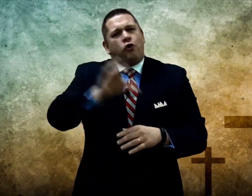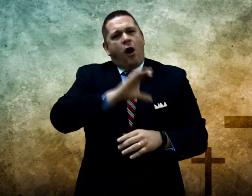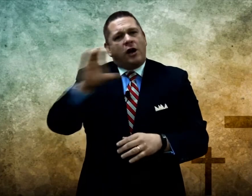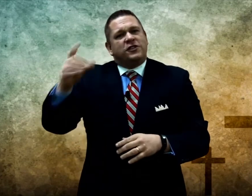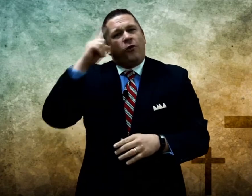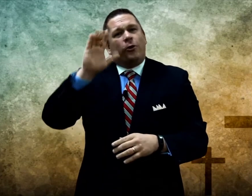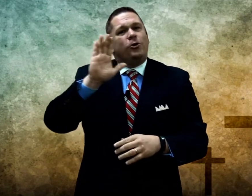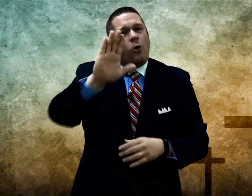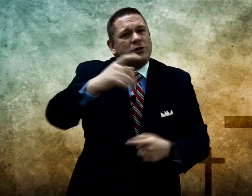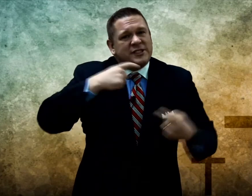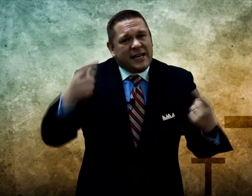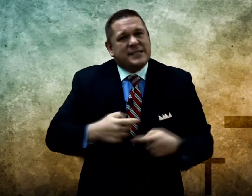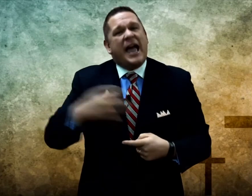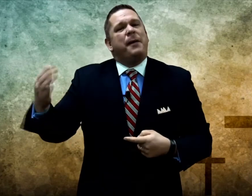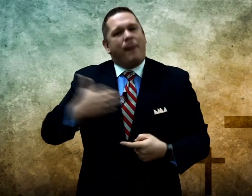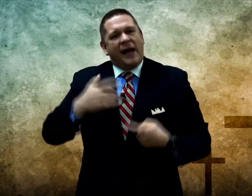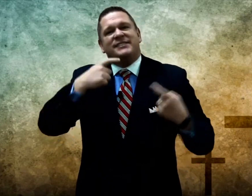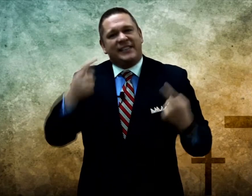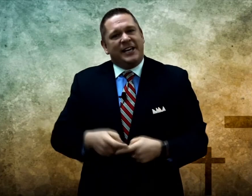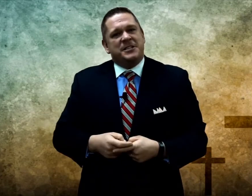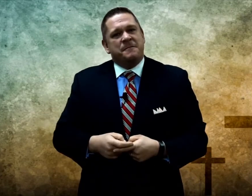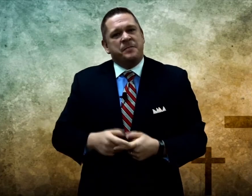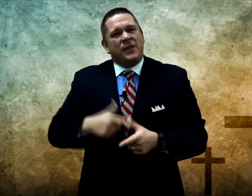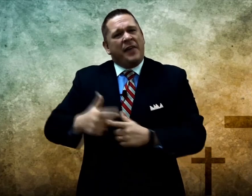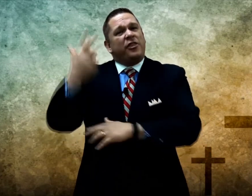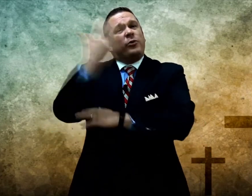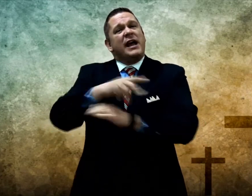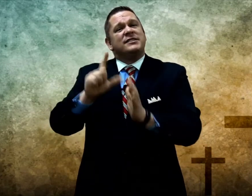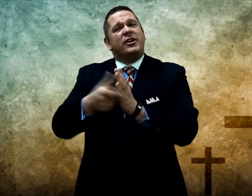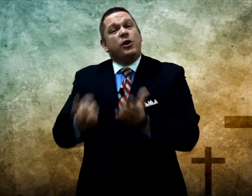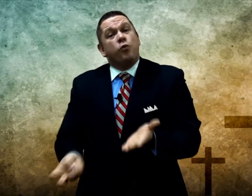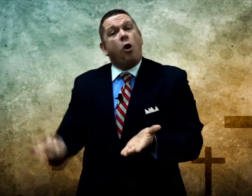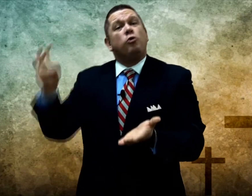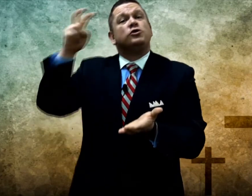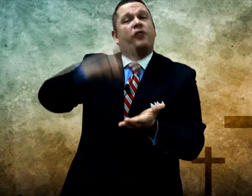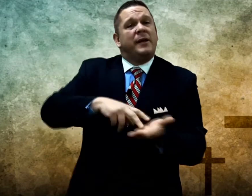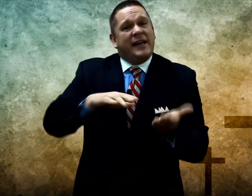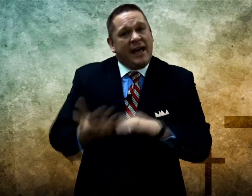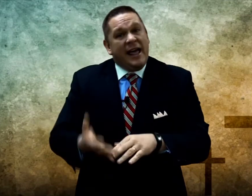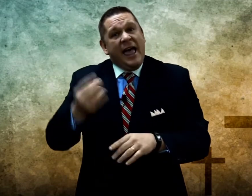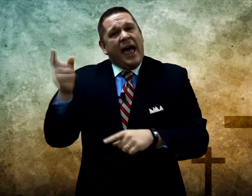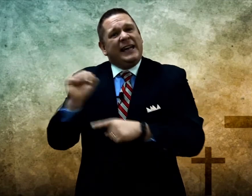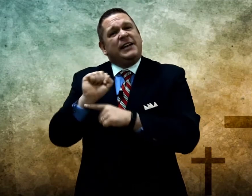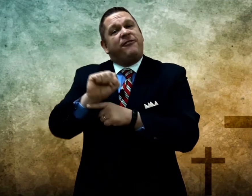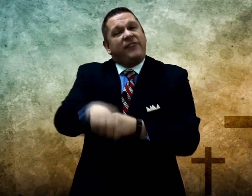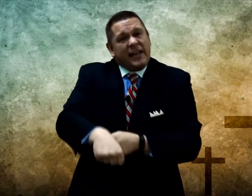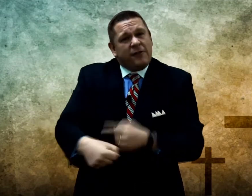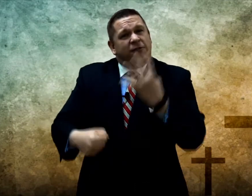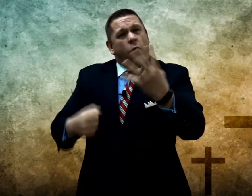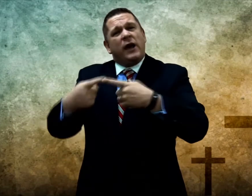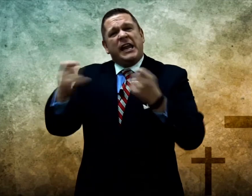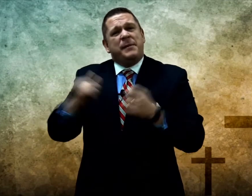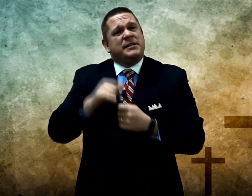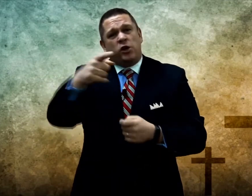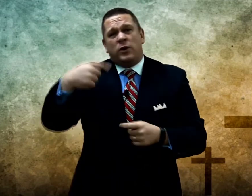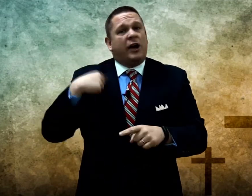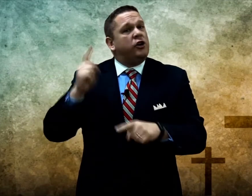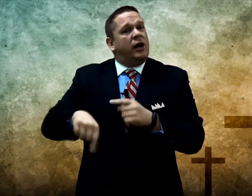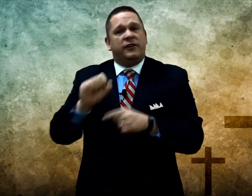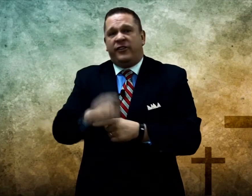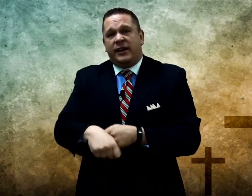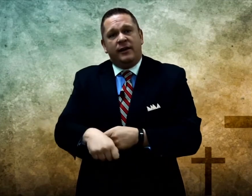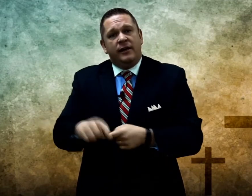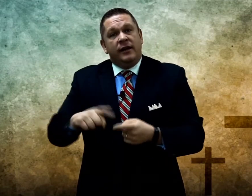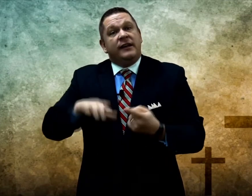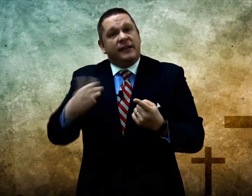died on the cross for your sins and my sins. And then 3 days later, he rose from the dead, and he defeated 4 enemies that you and I